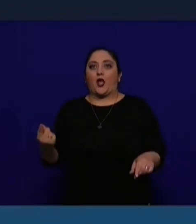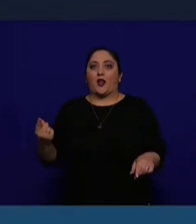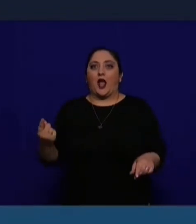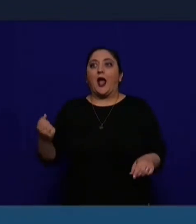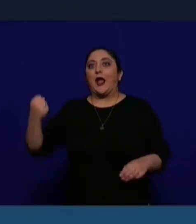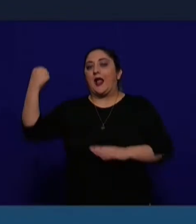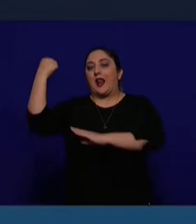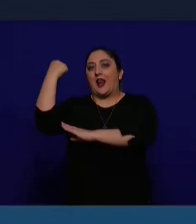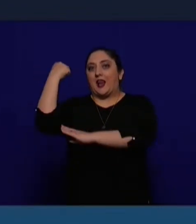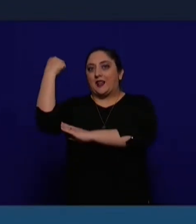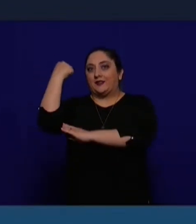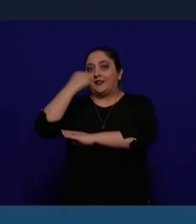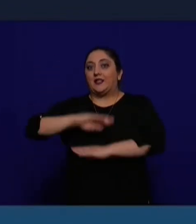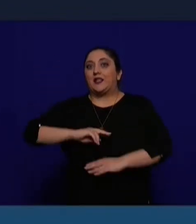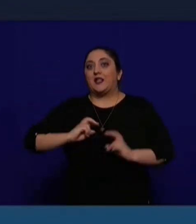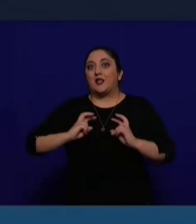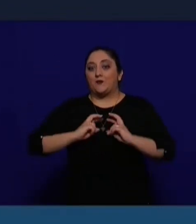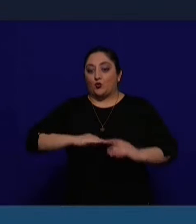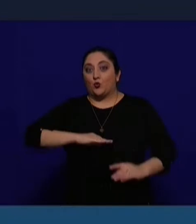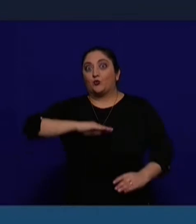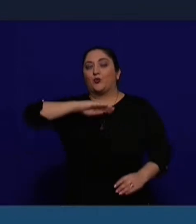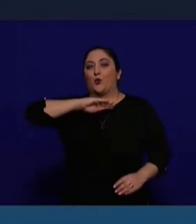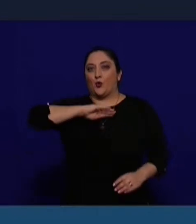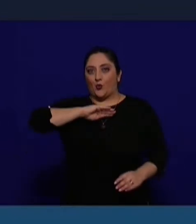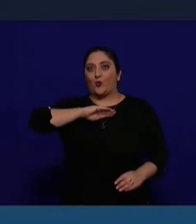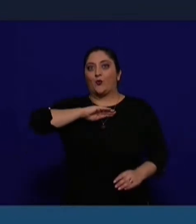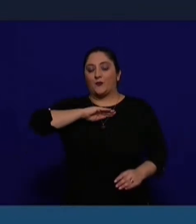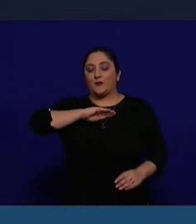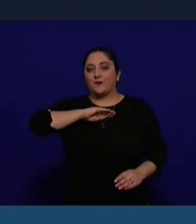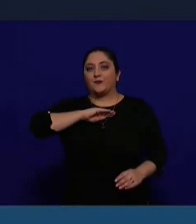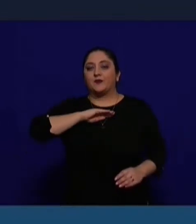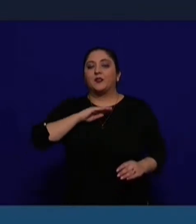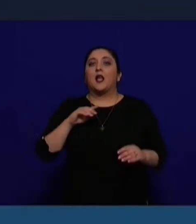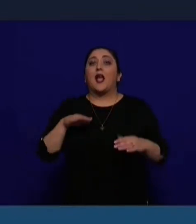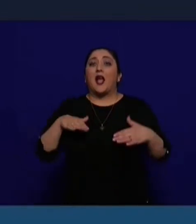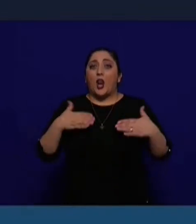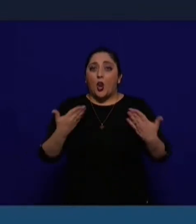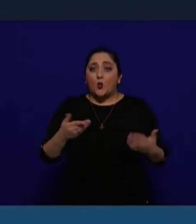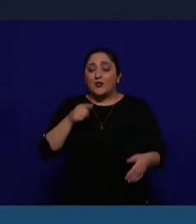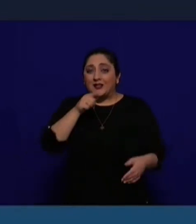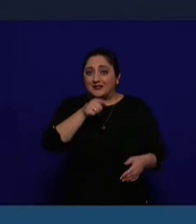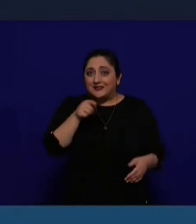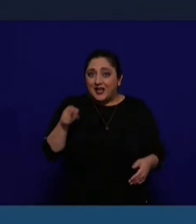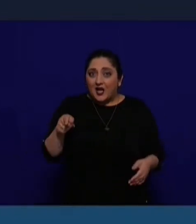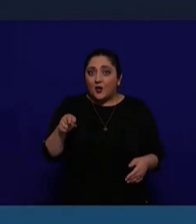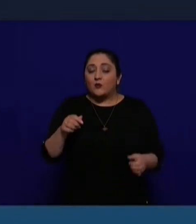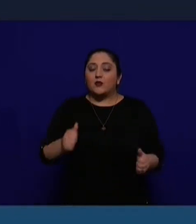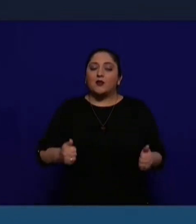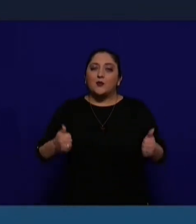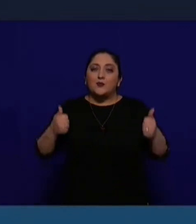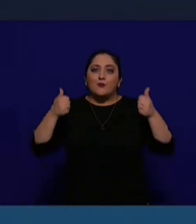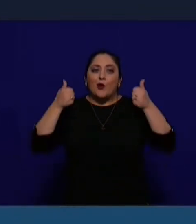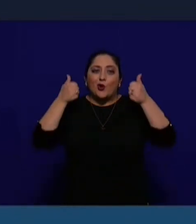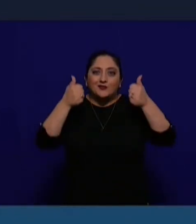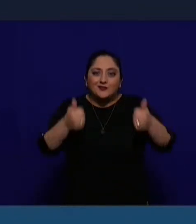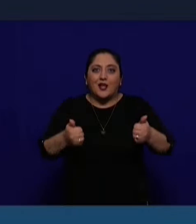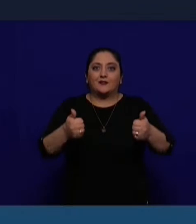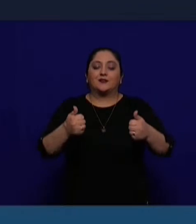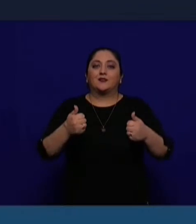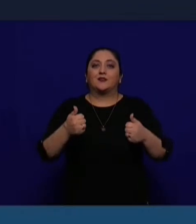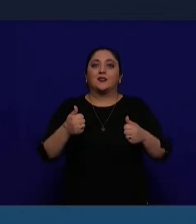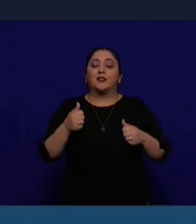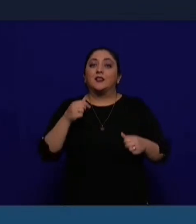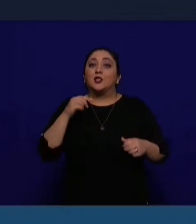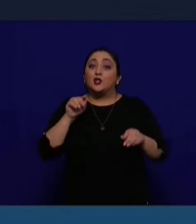healthy u għandha l-immunità, is-sistema immunitarja tagħha li hija tajba. Allura dawn il-persuni importanti ħafna li huma wkoll jibqgħu